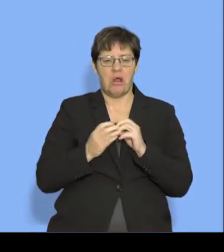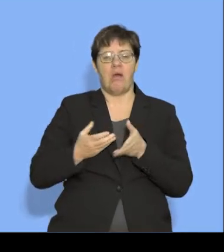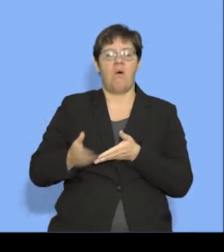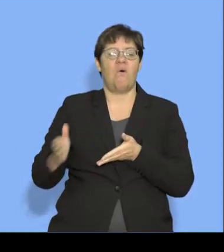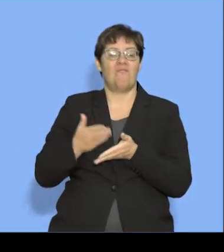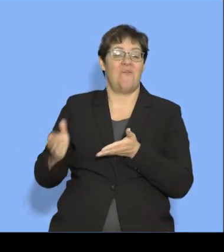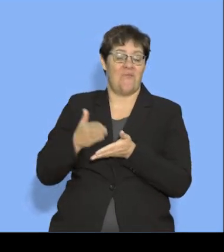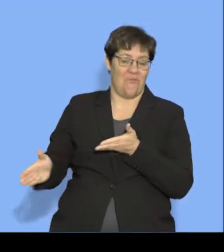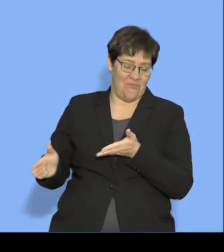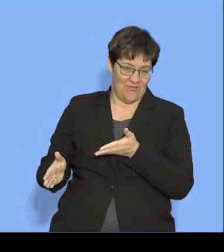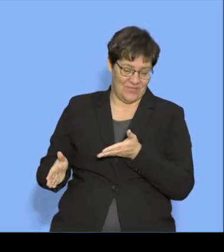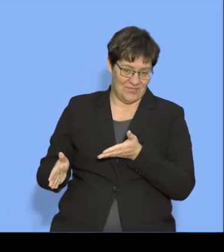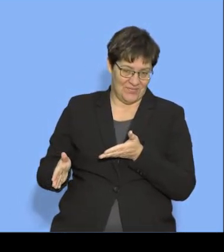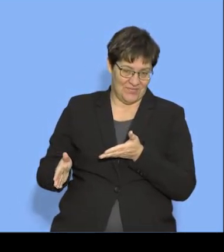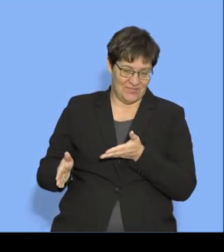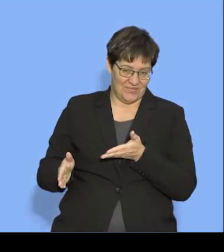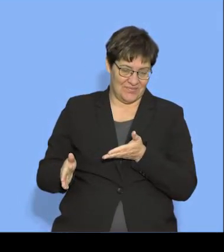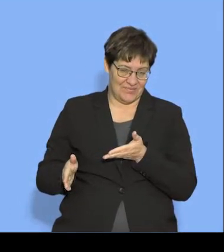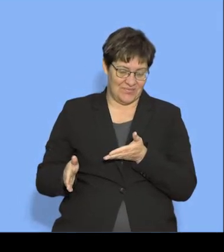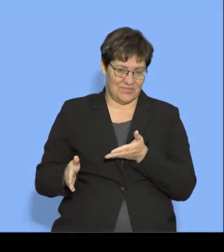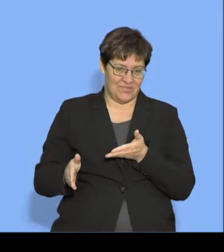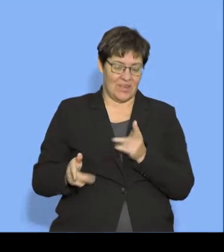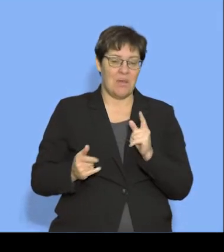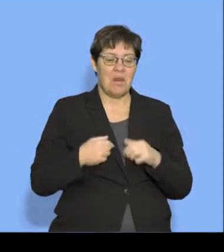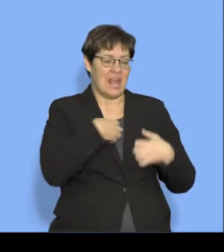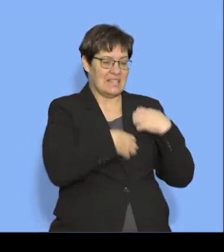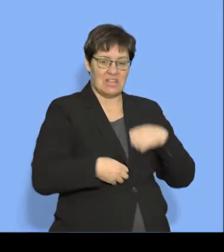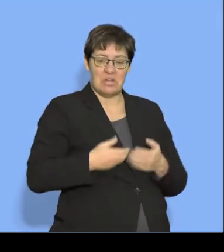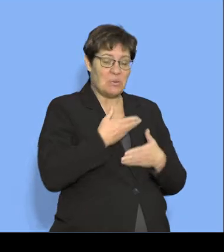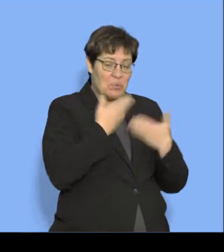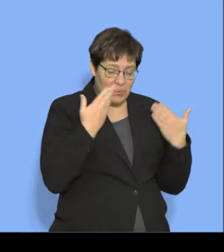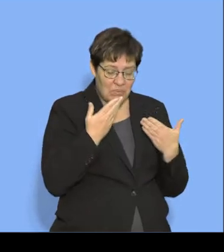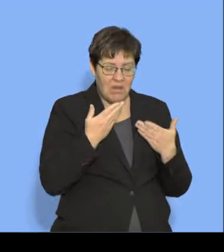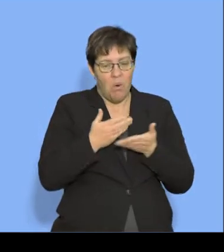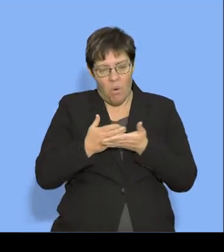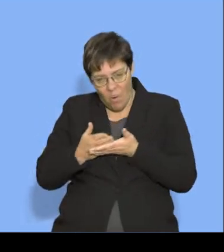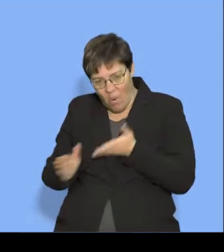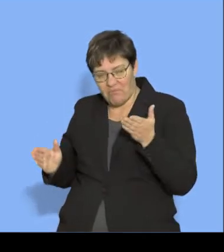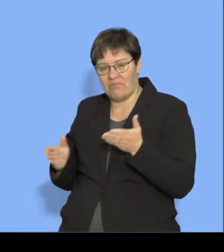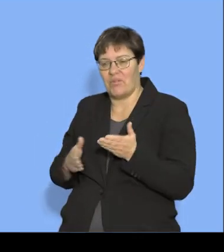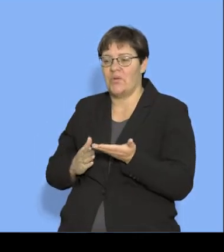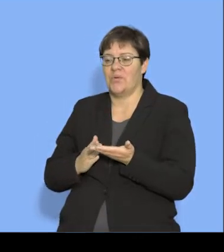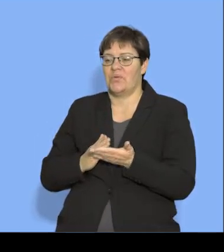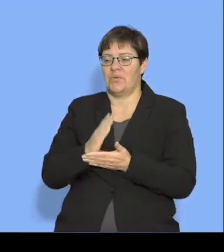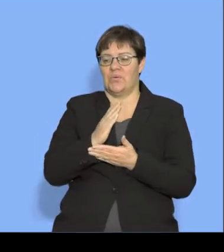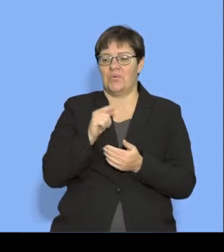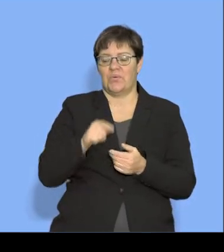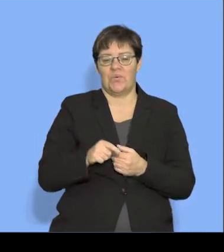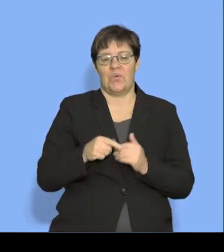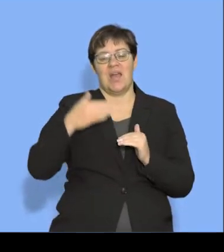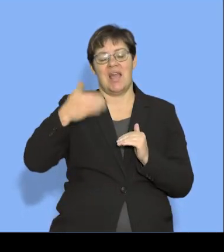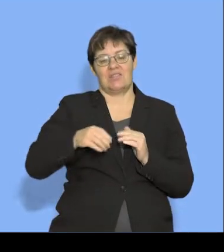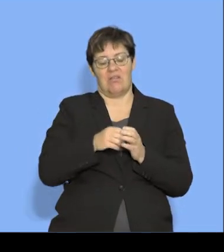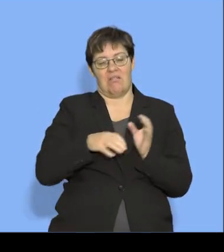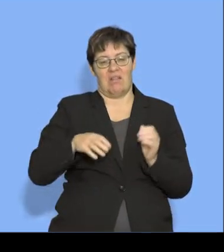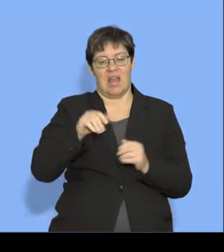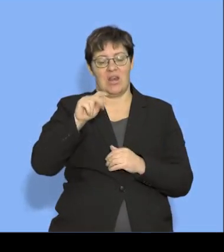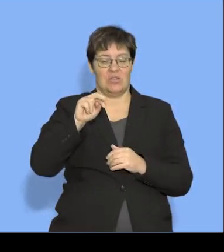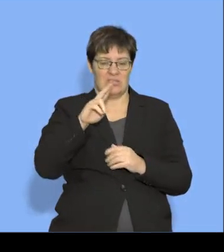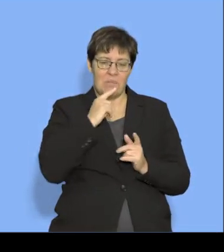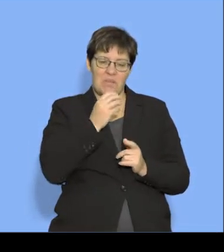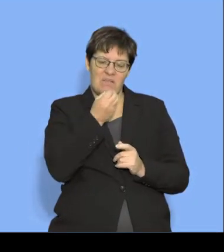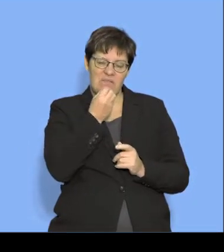the undigested and the unabsorbed products are then removed from the body through the external opening in